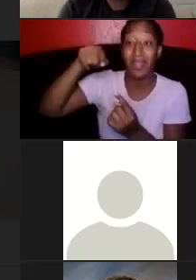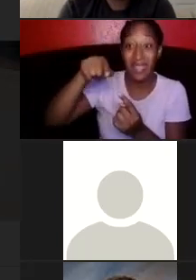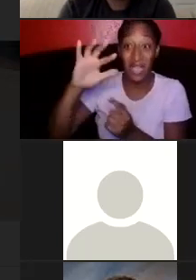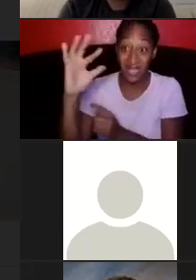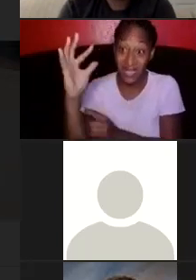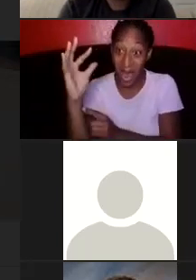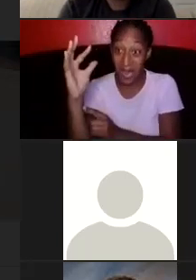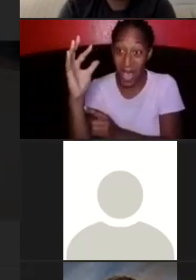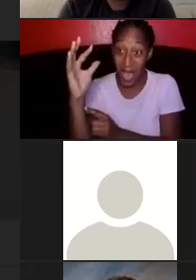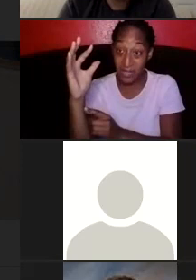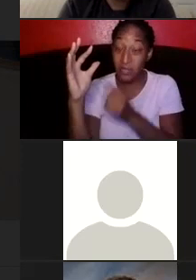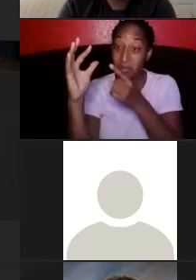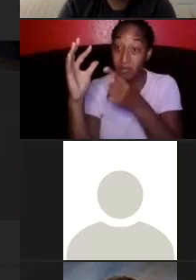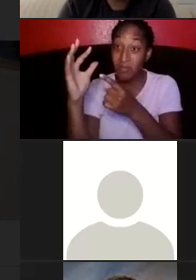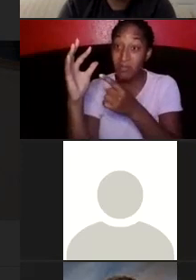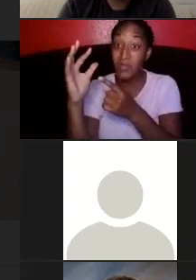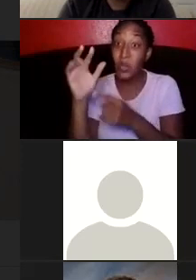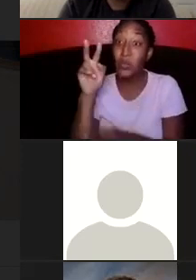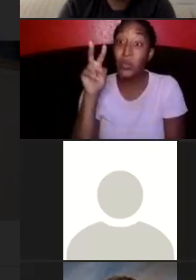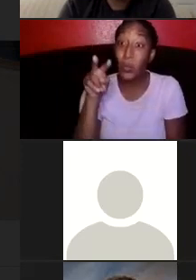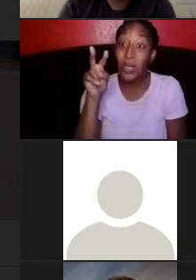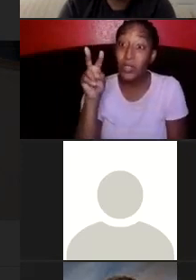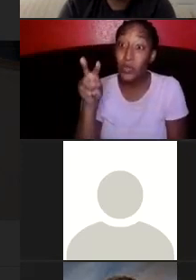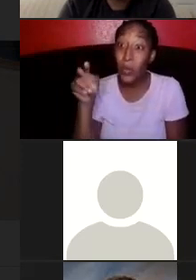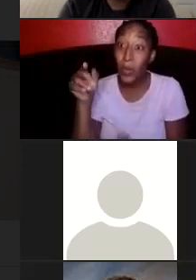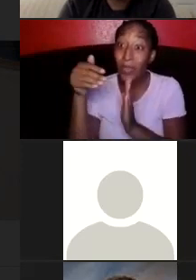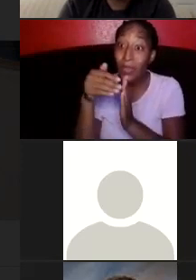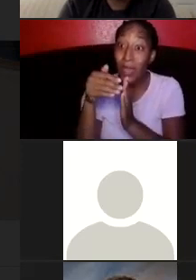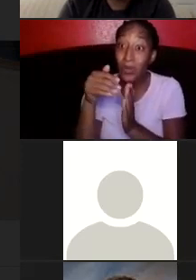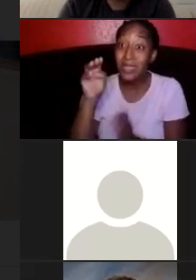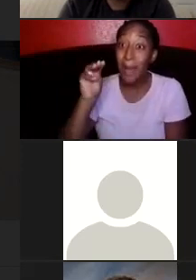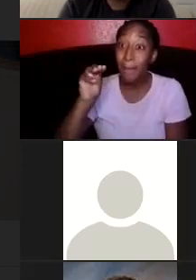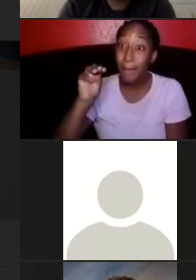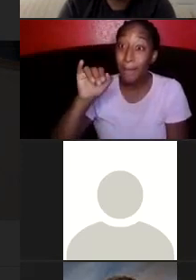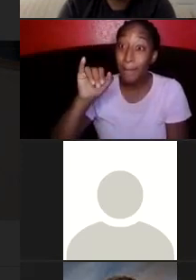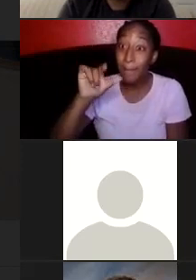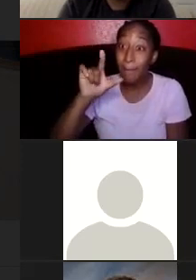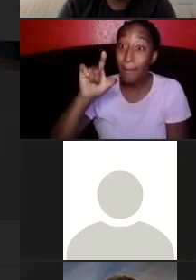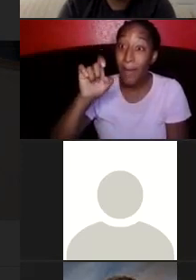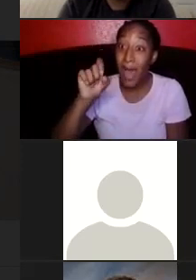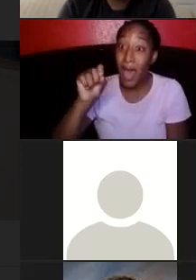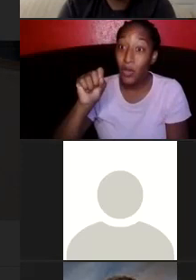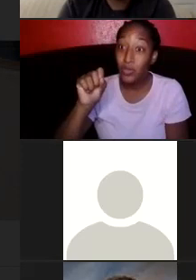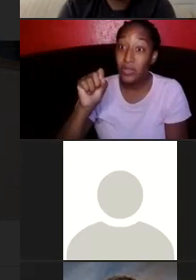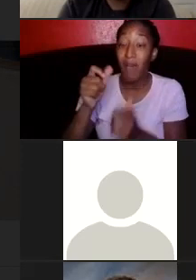standing on the Earth's surface and you look 22,000 miles out, this is where you'll spot this type of satellite.